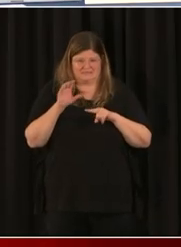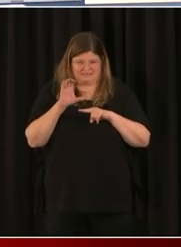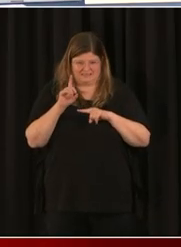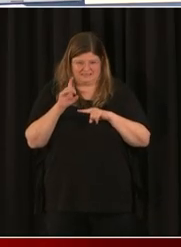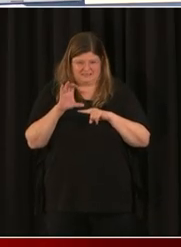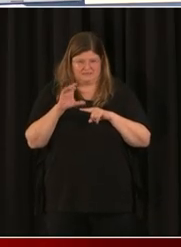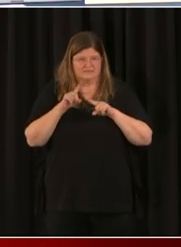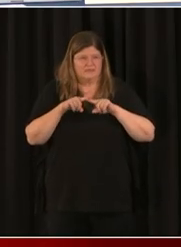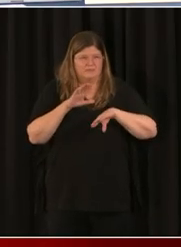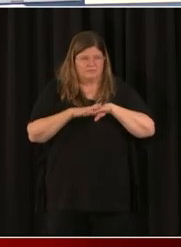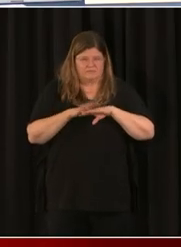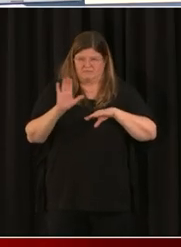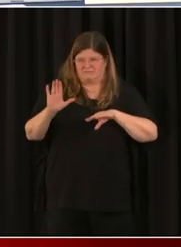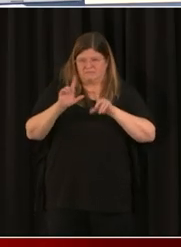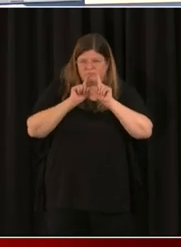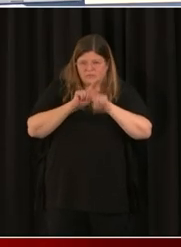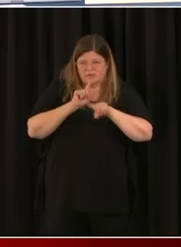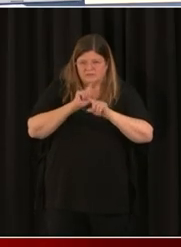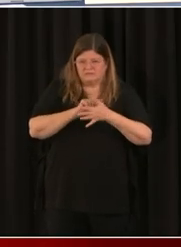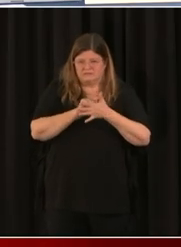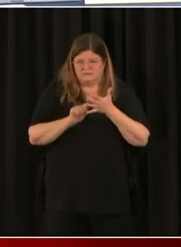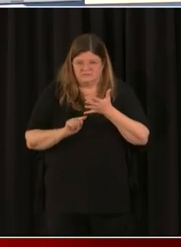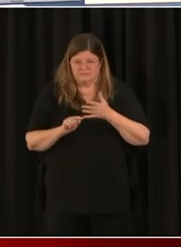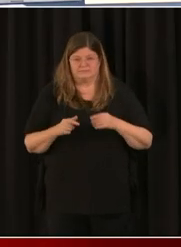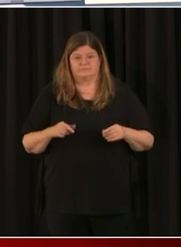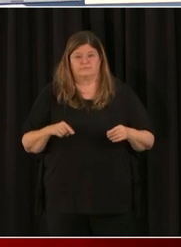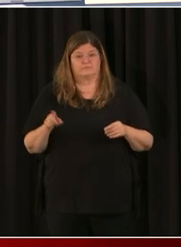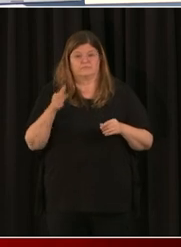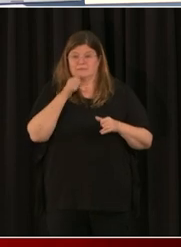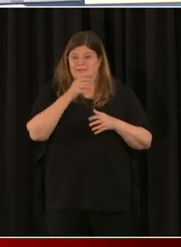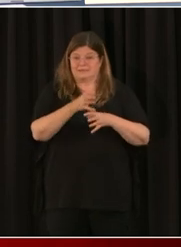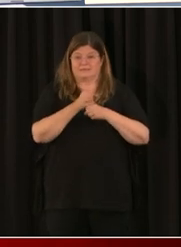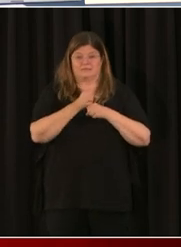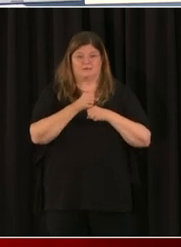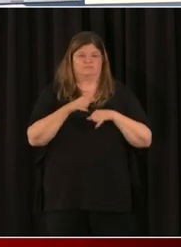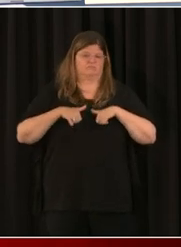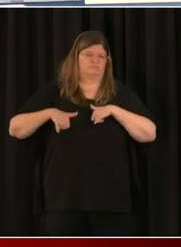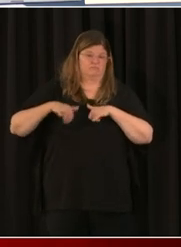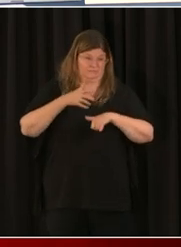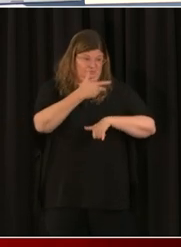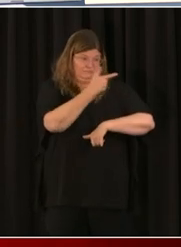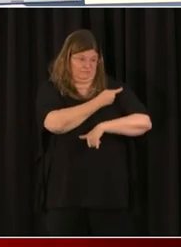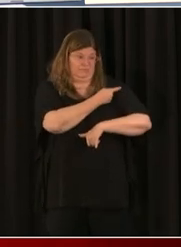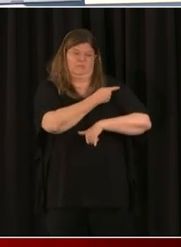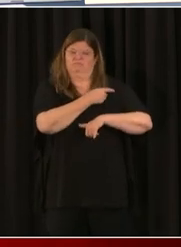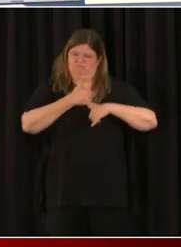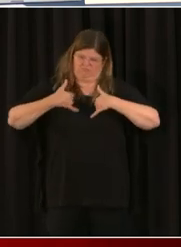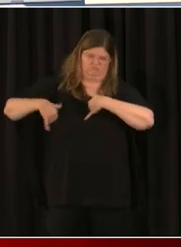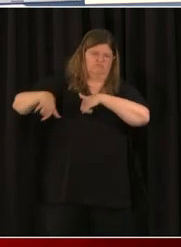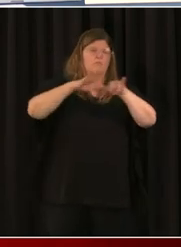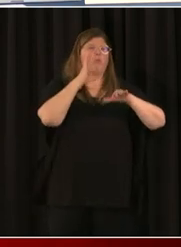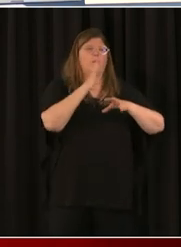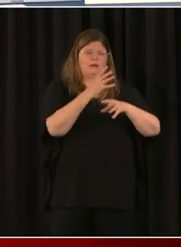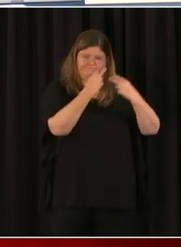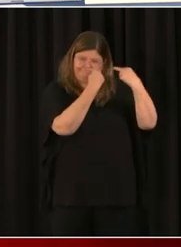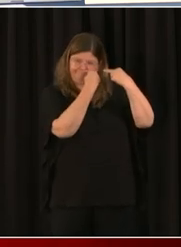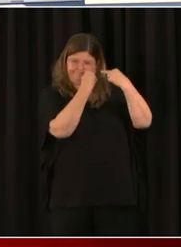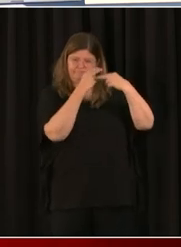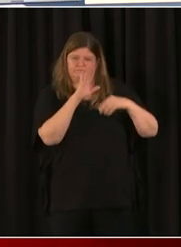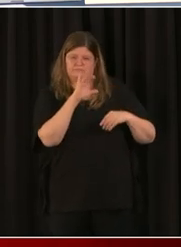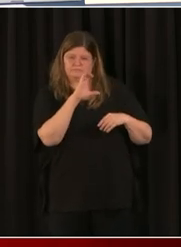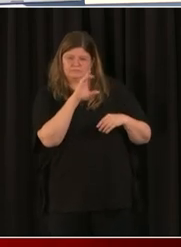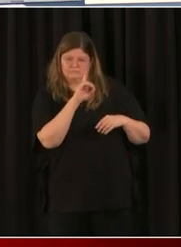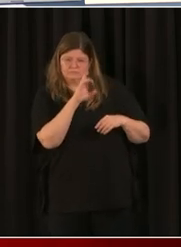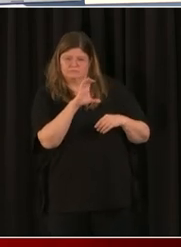on my responses. And all of us who get vaccinated get that sheet to sign up via, and you could scan a